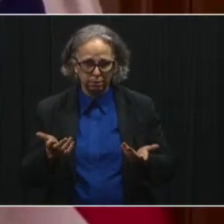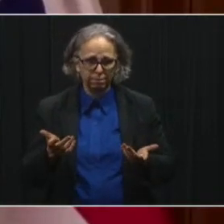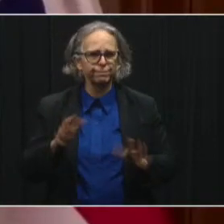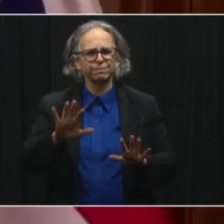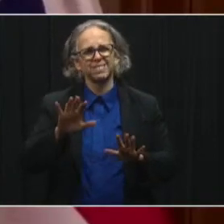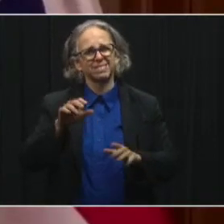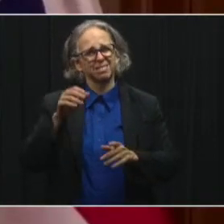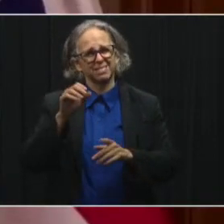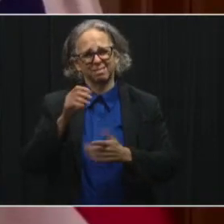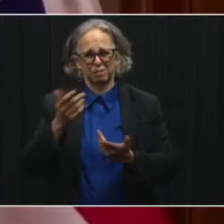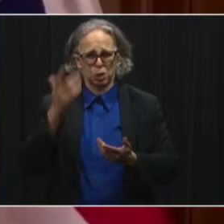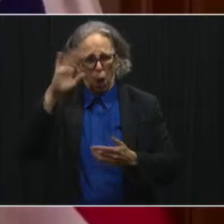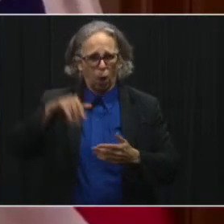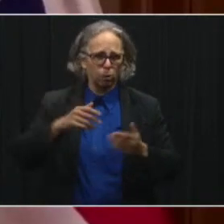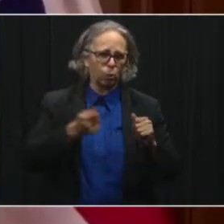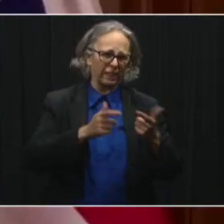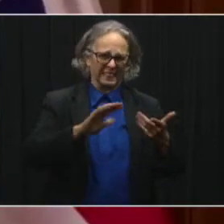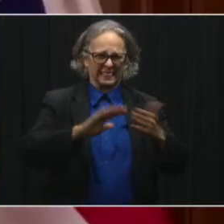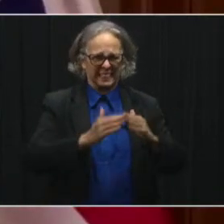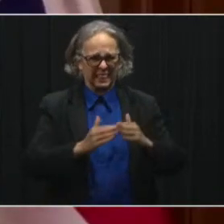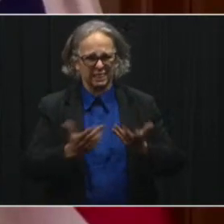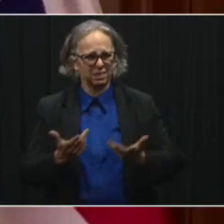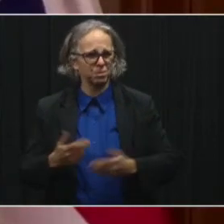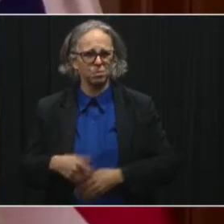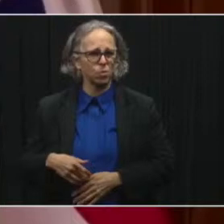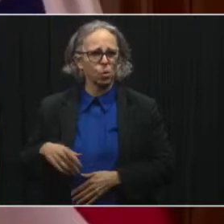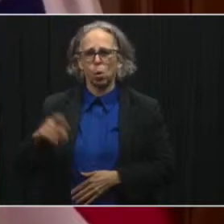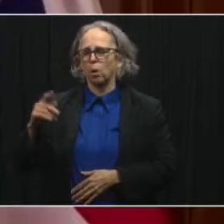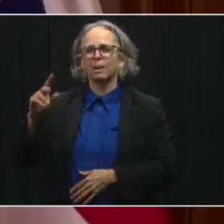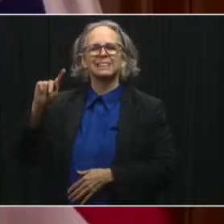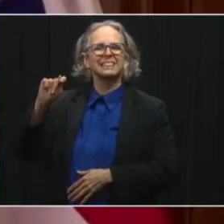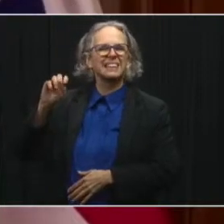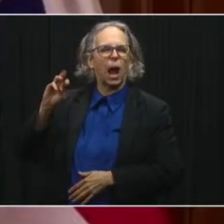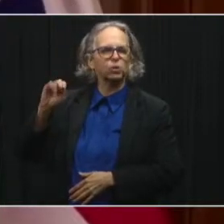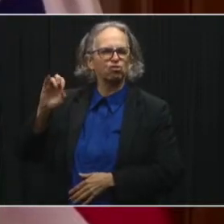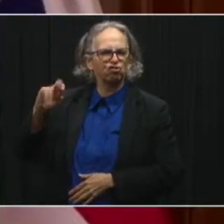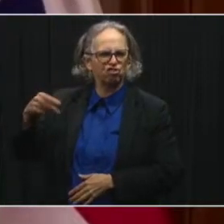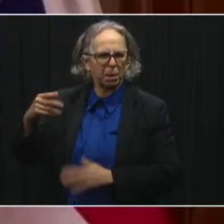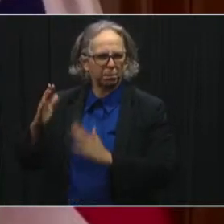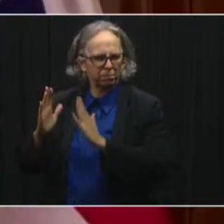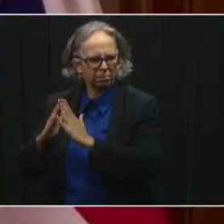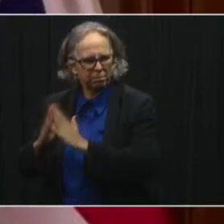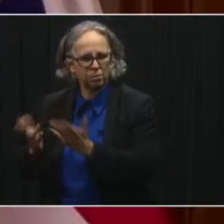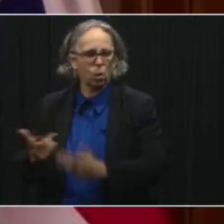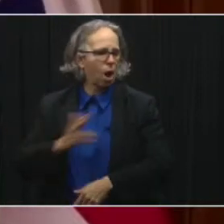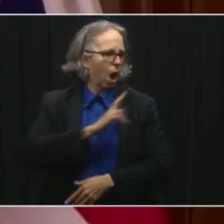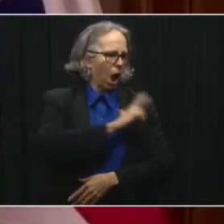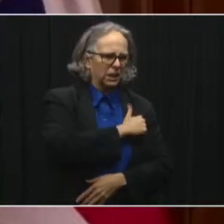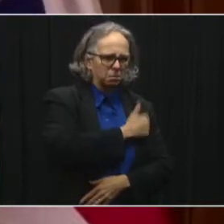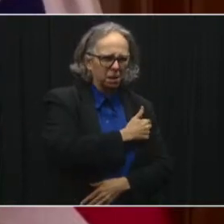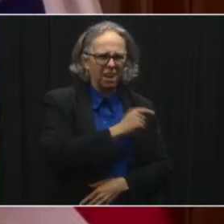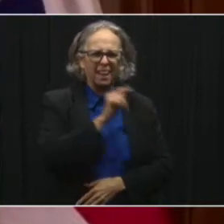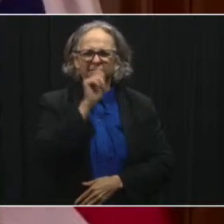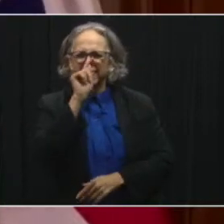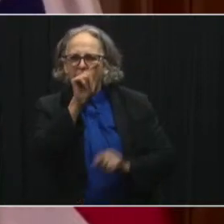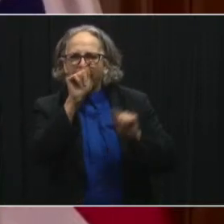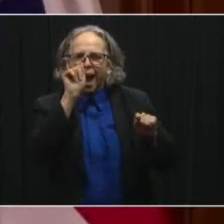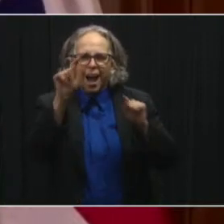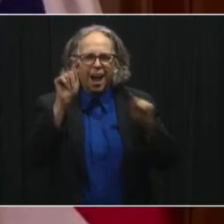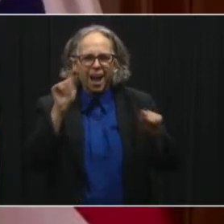or to a township fire department, or to a hospital. I think, I've